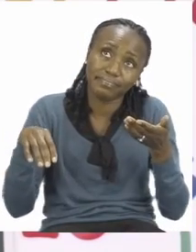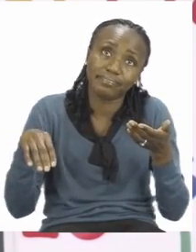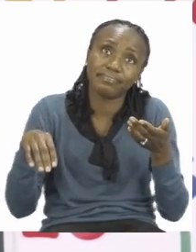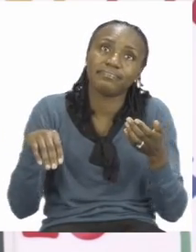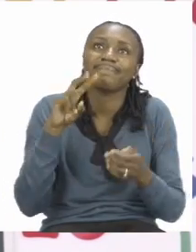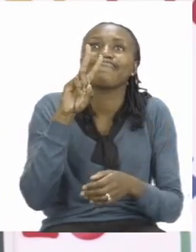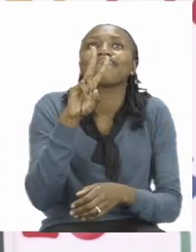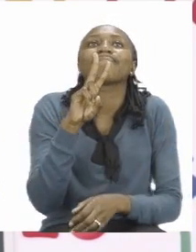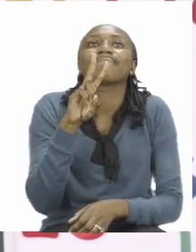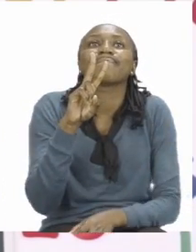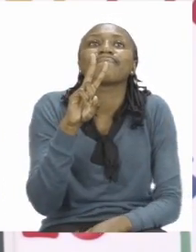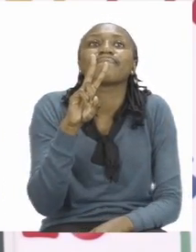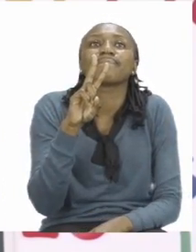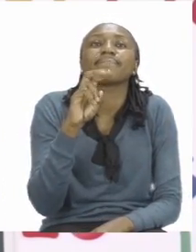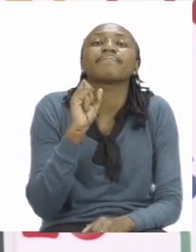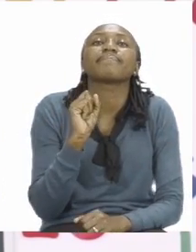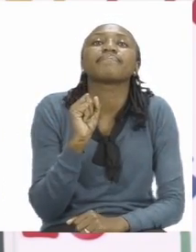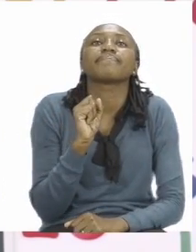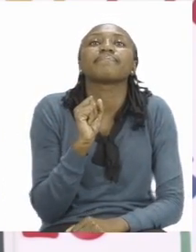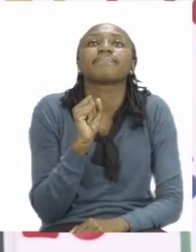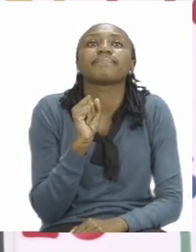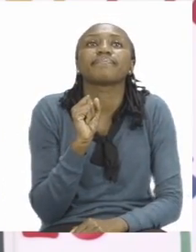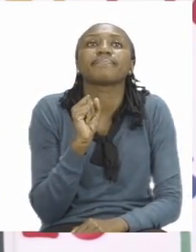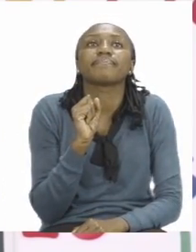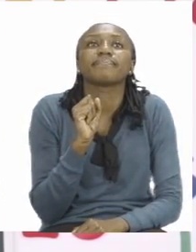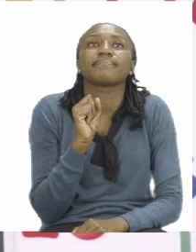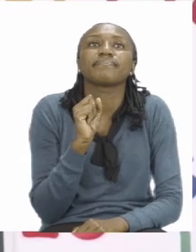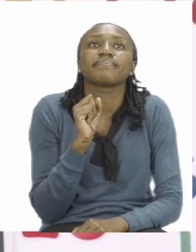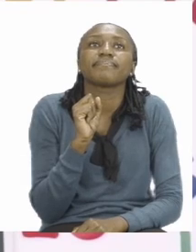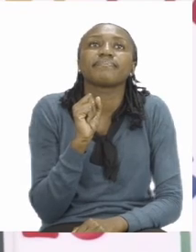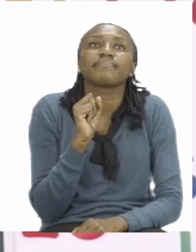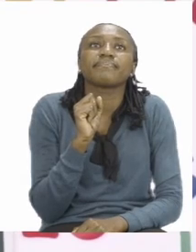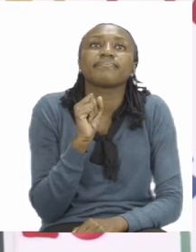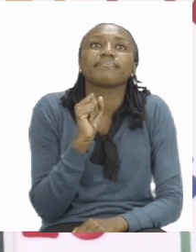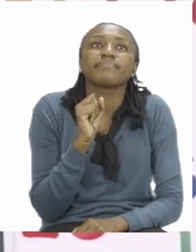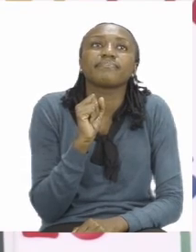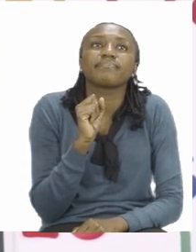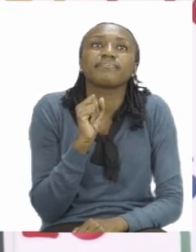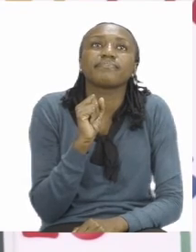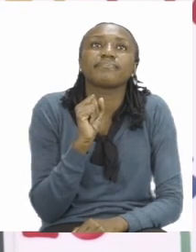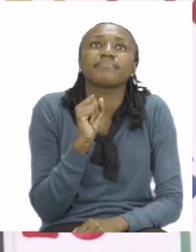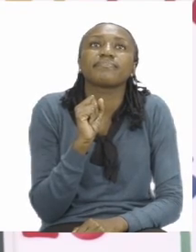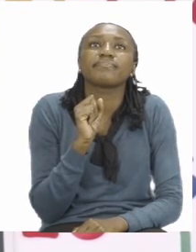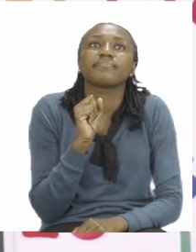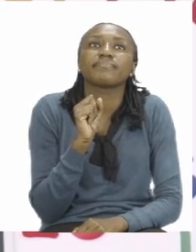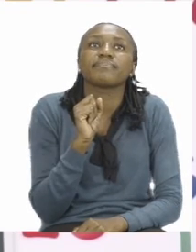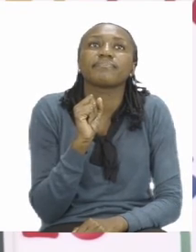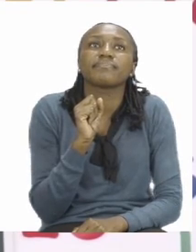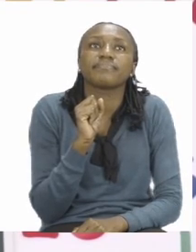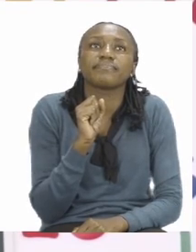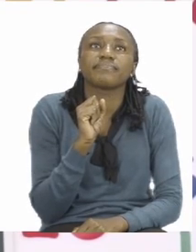of those balls. So let's take them away by coloring in.